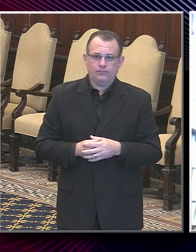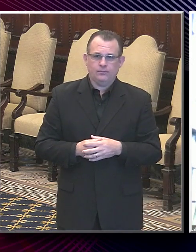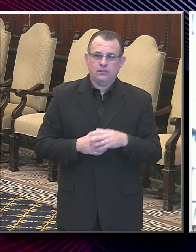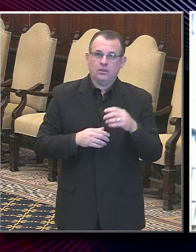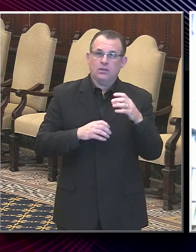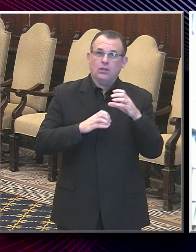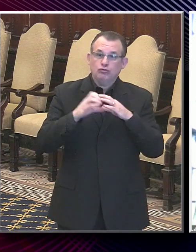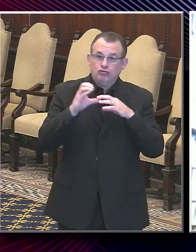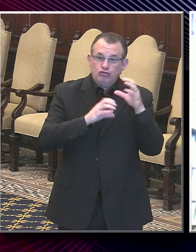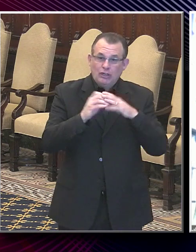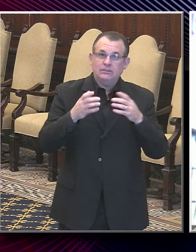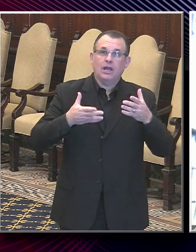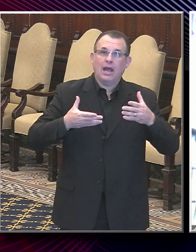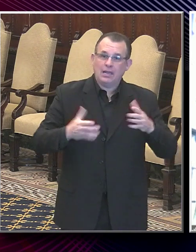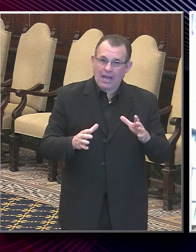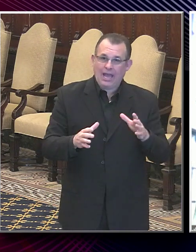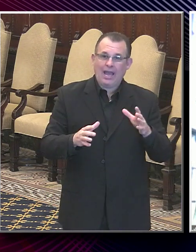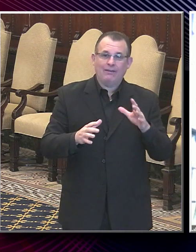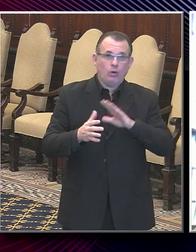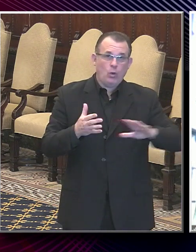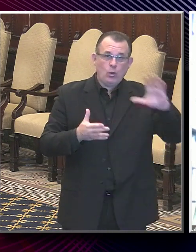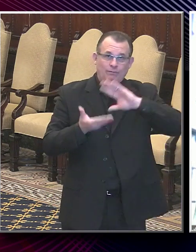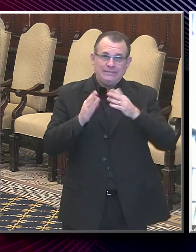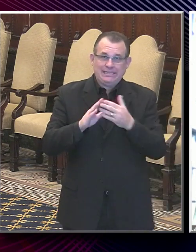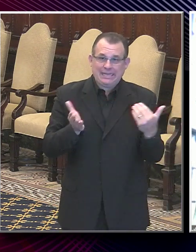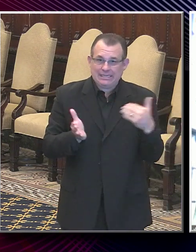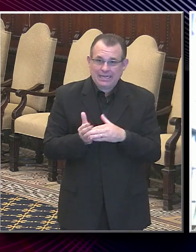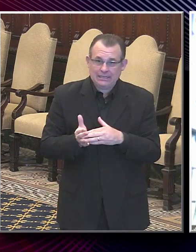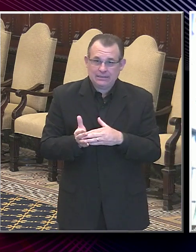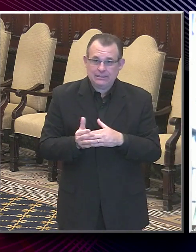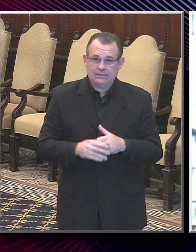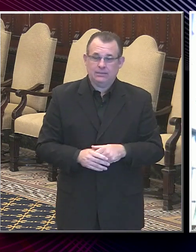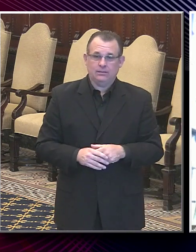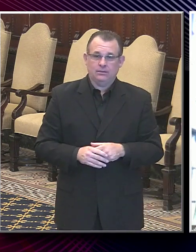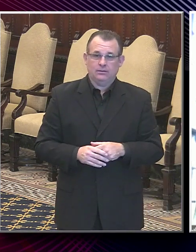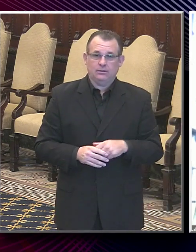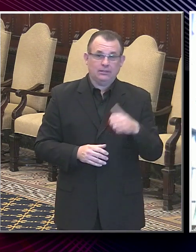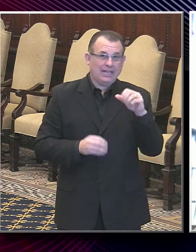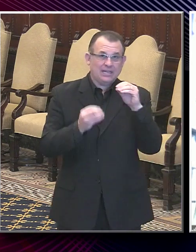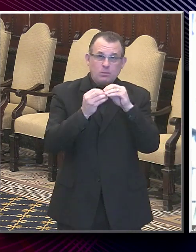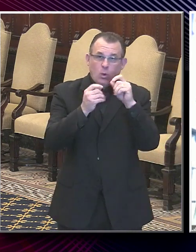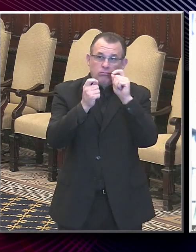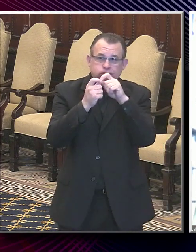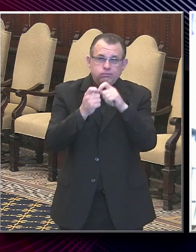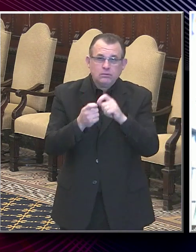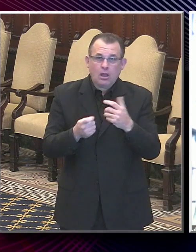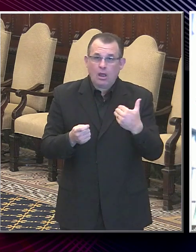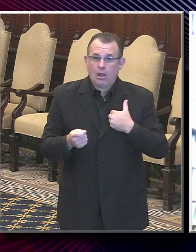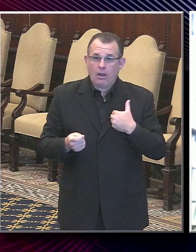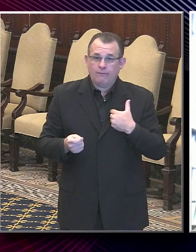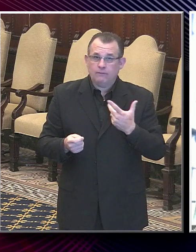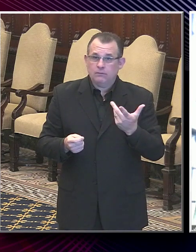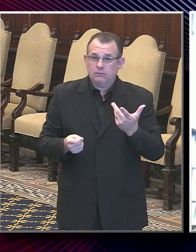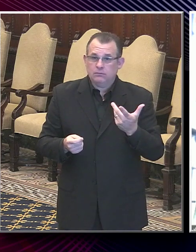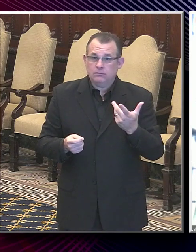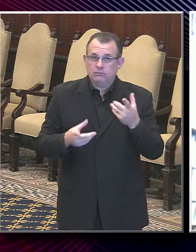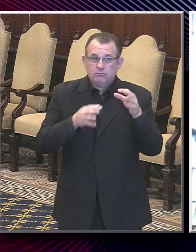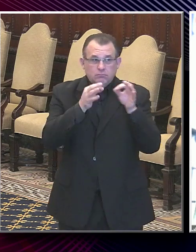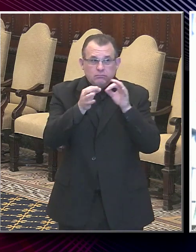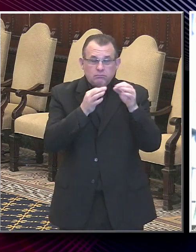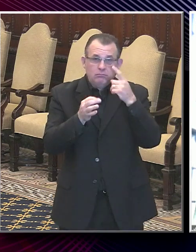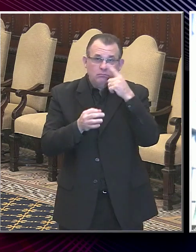is allowed across the city again. Is there any more detail about that? Just wanted to see if you could flesh that out a little bit for